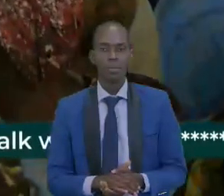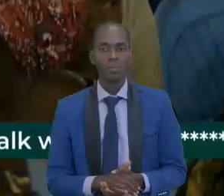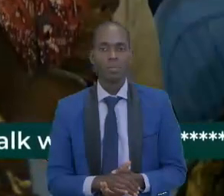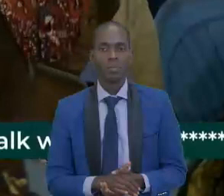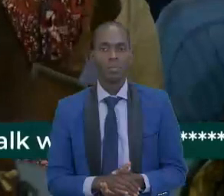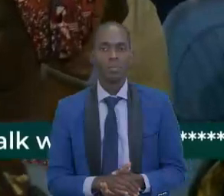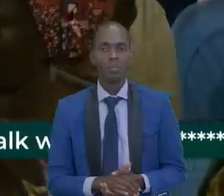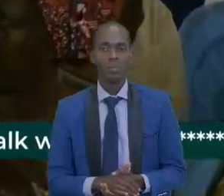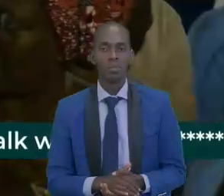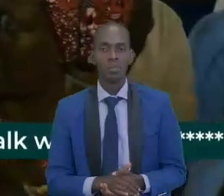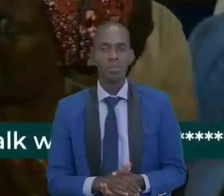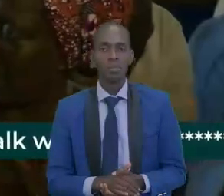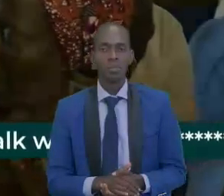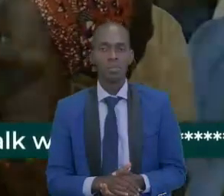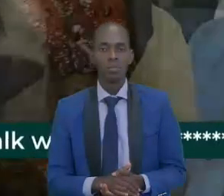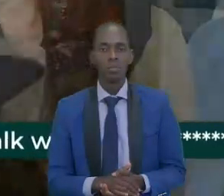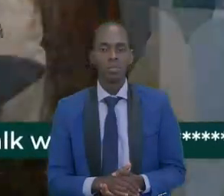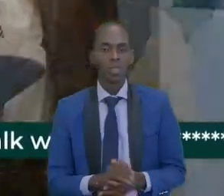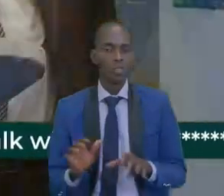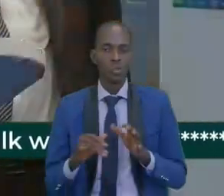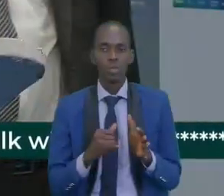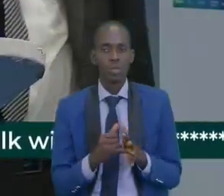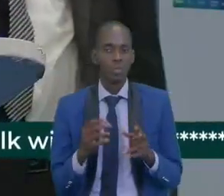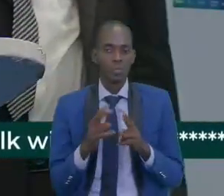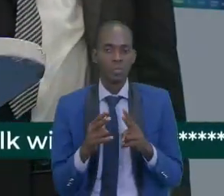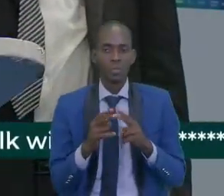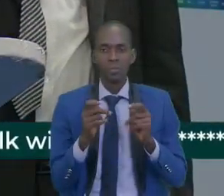Faites cela très vite. Do that quickly.